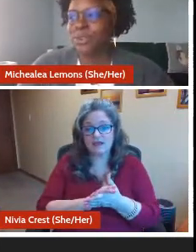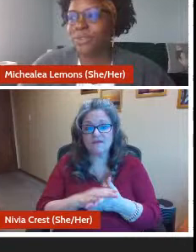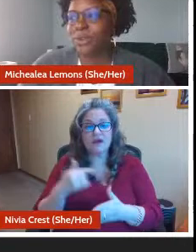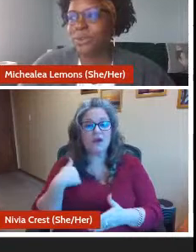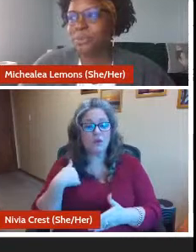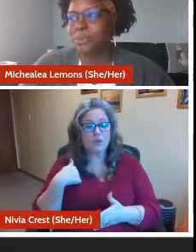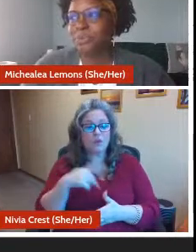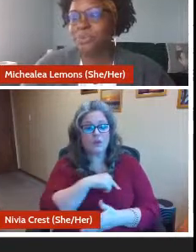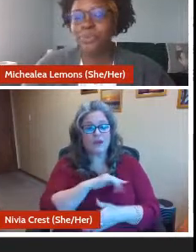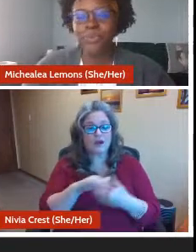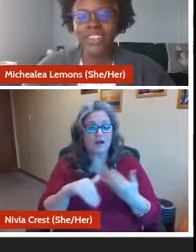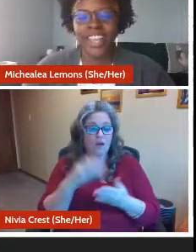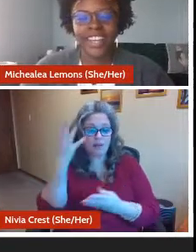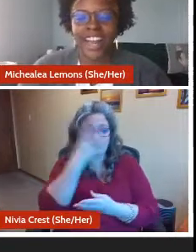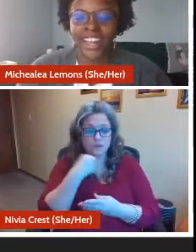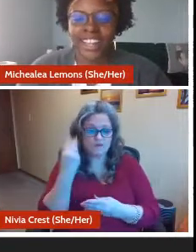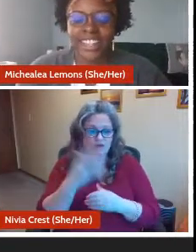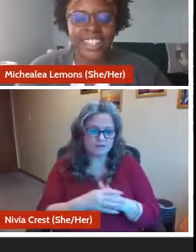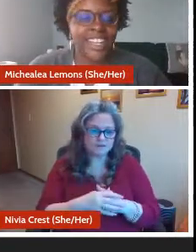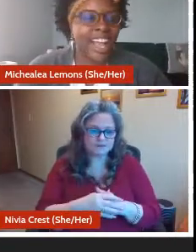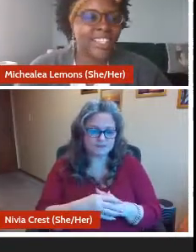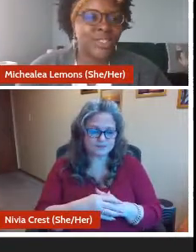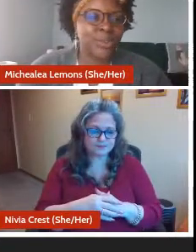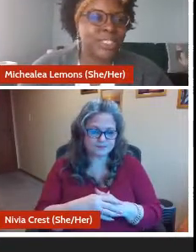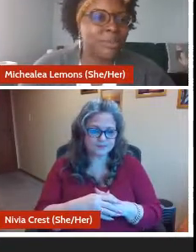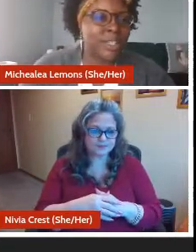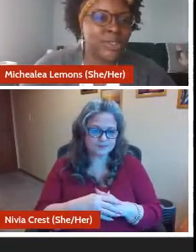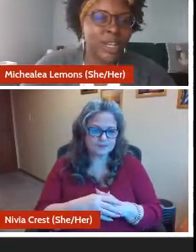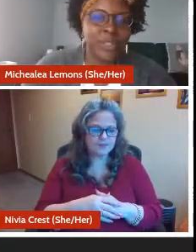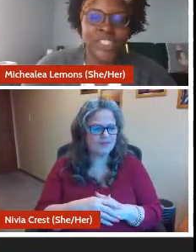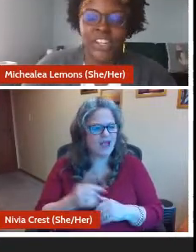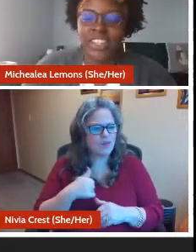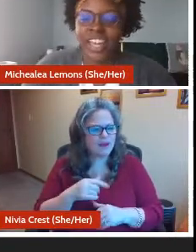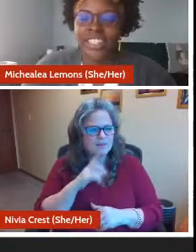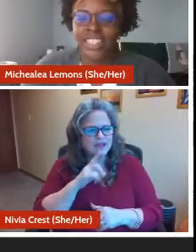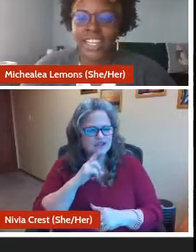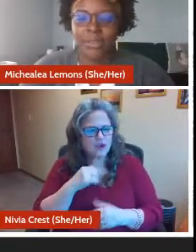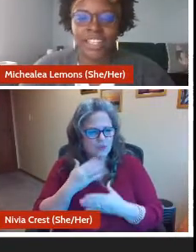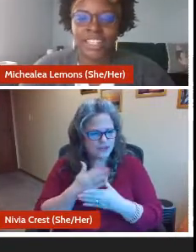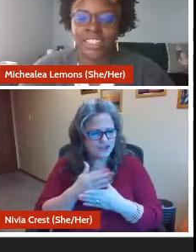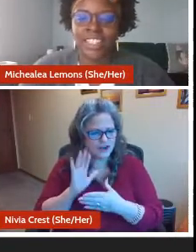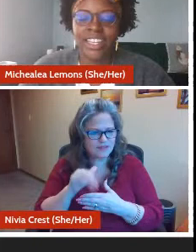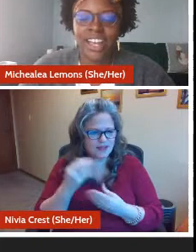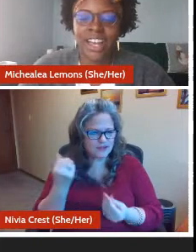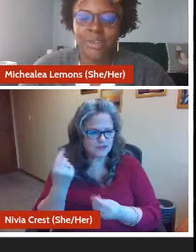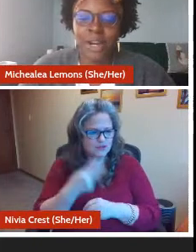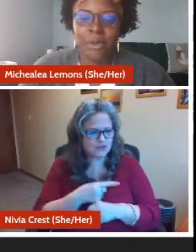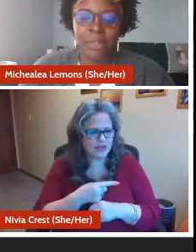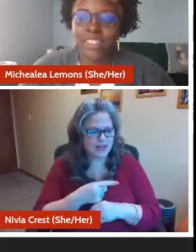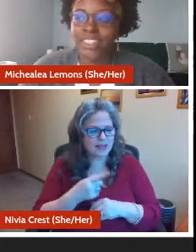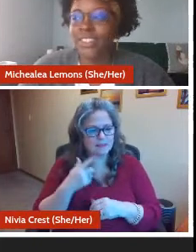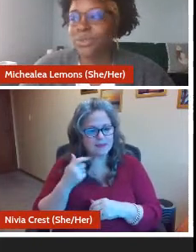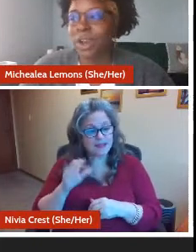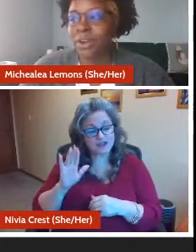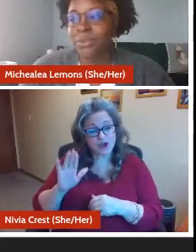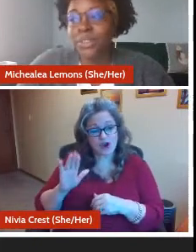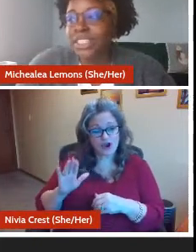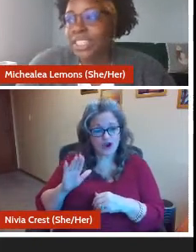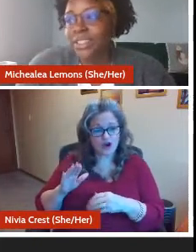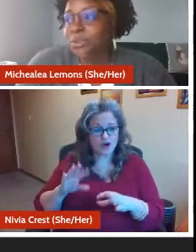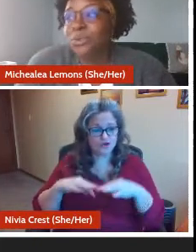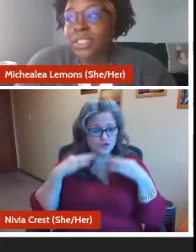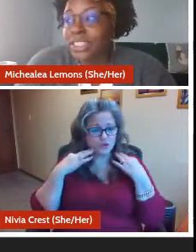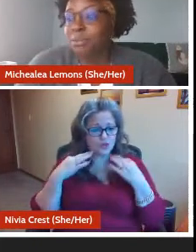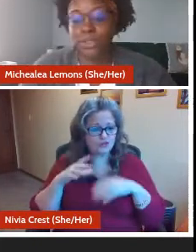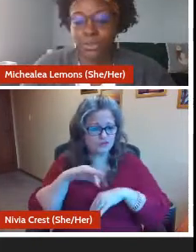are beautiful. And I just wanted to make sure that we shared that today because her pieces are